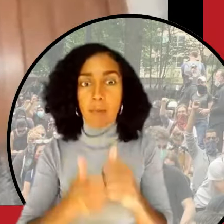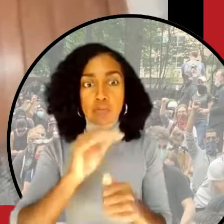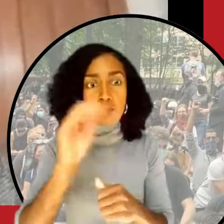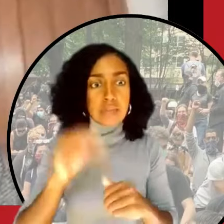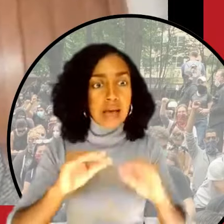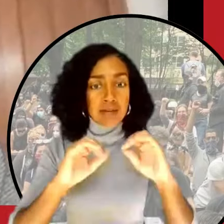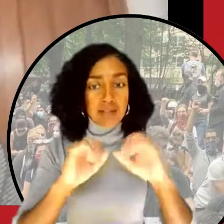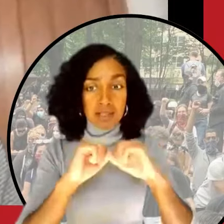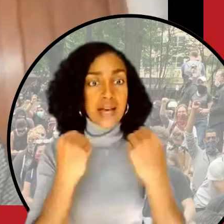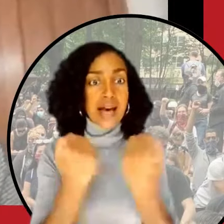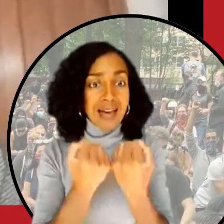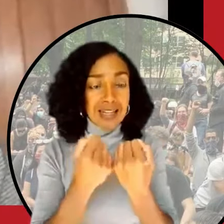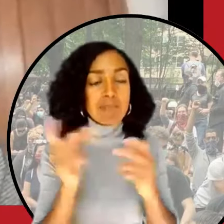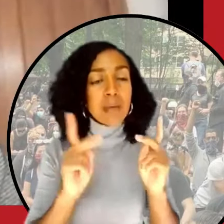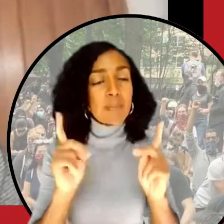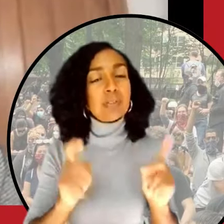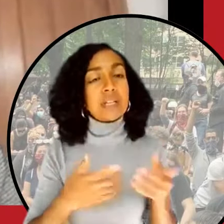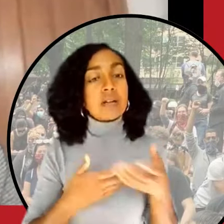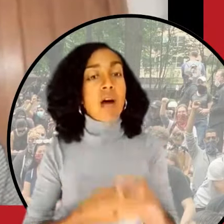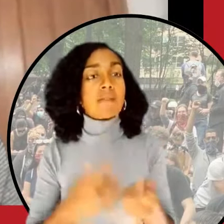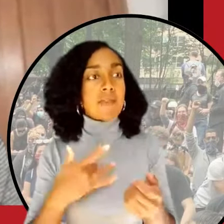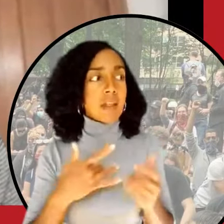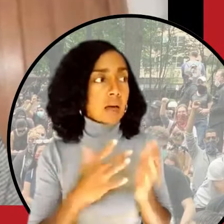confidence to do that. And I think